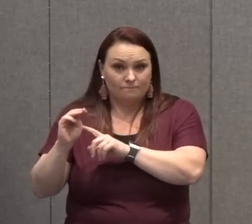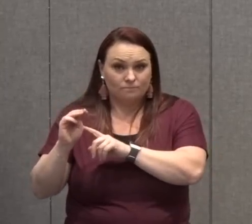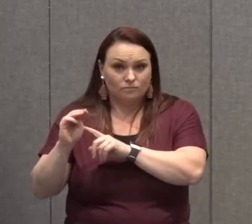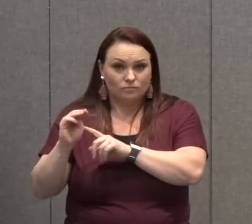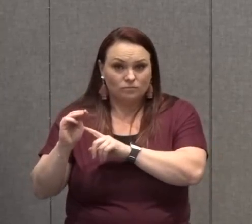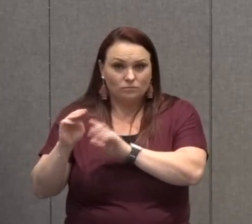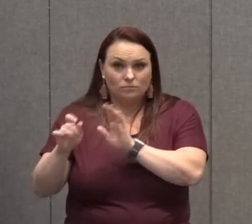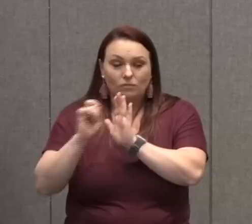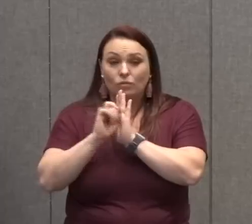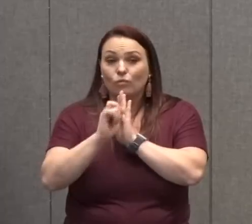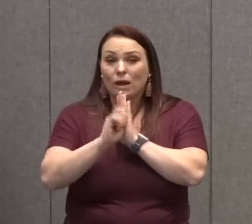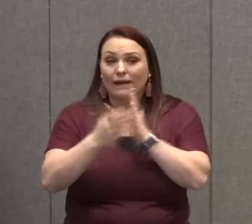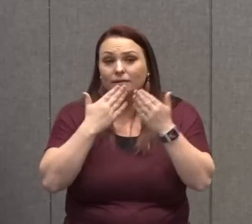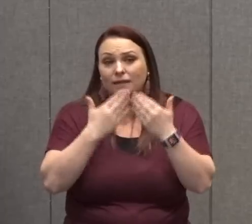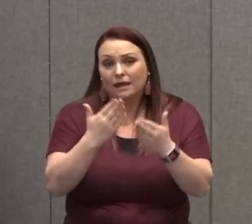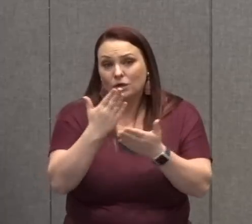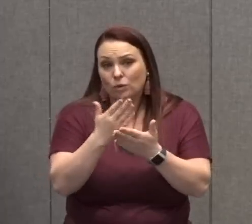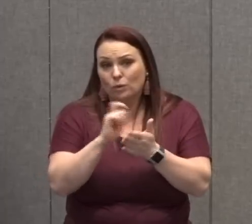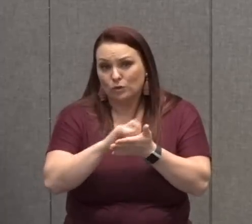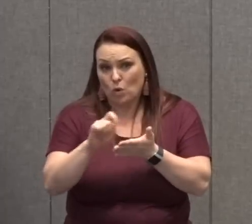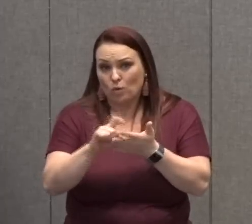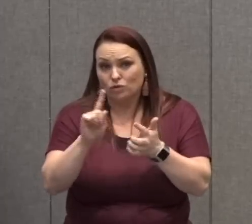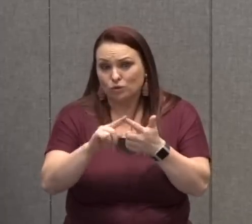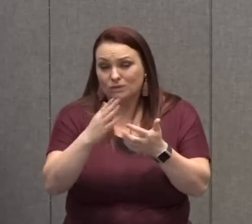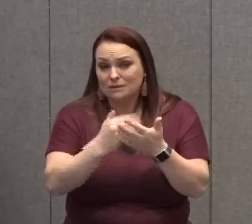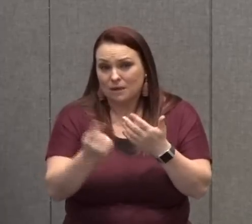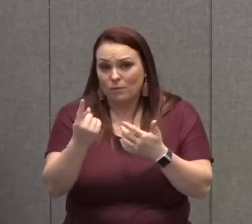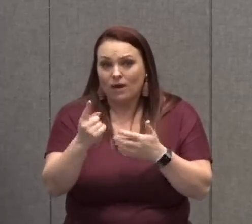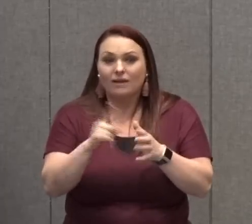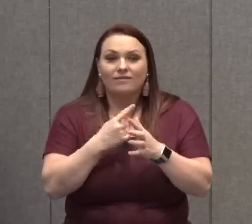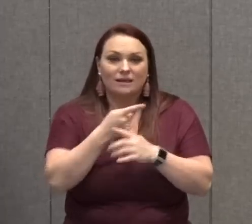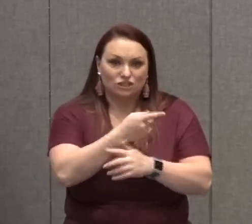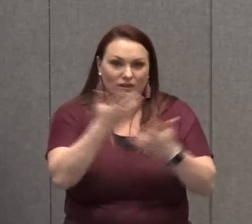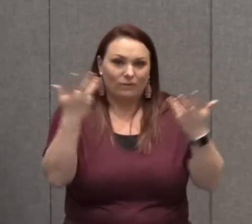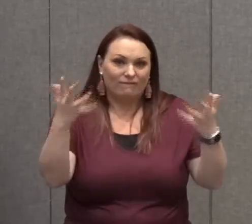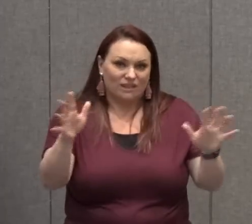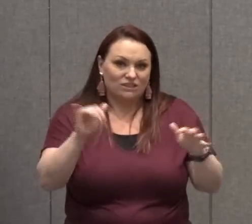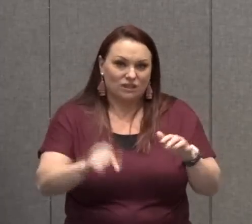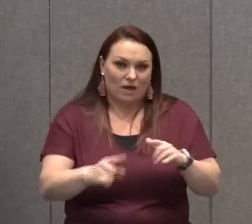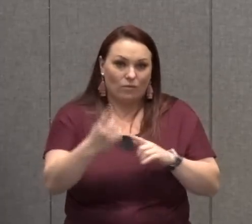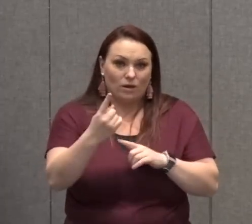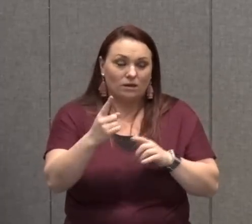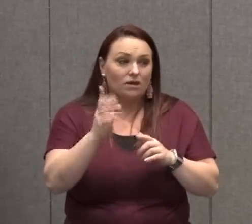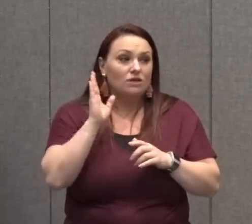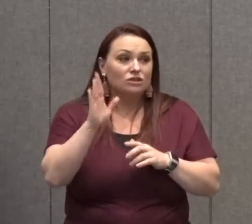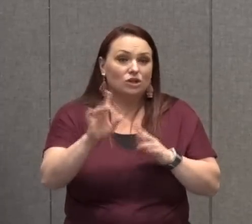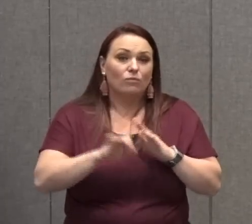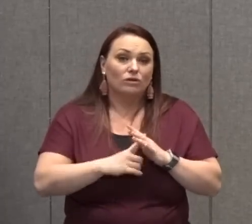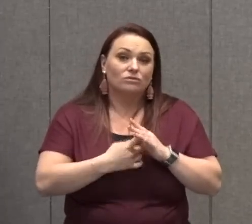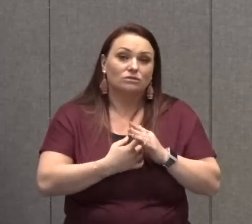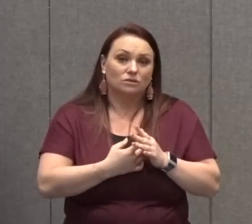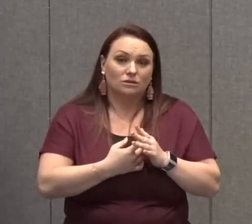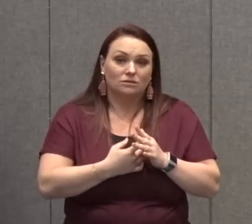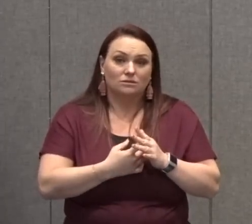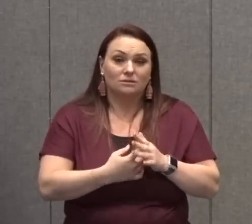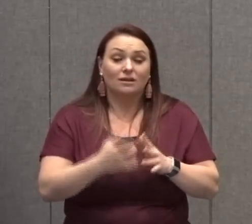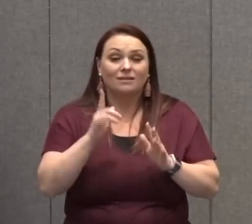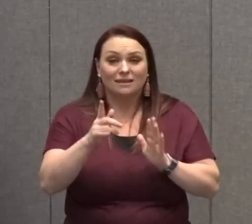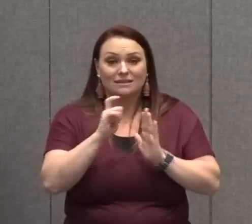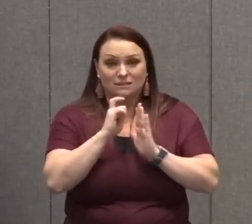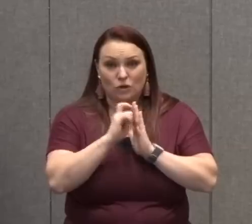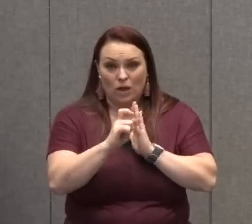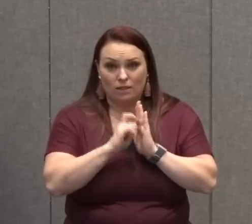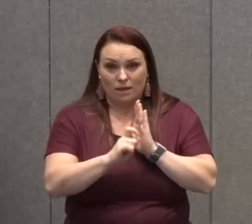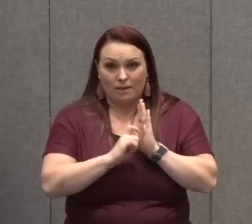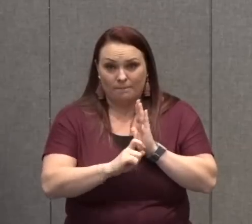write a thank you note to somebody so then she would have that one done so she's either gonna start working this column